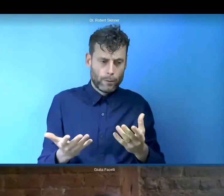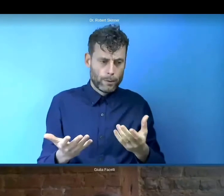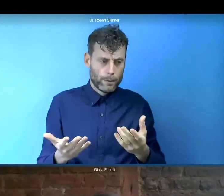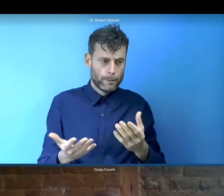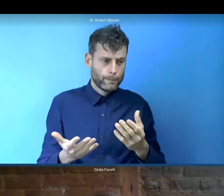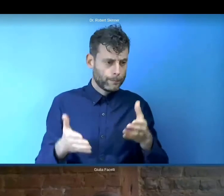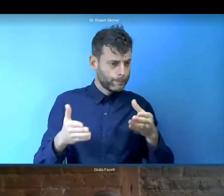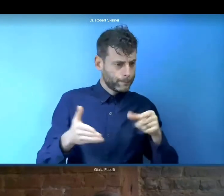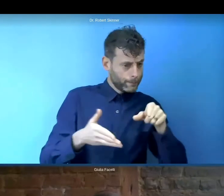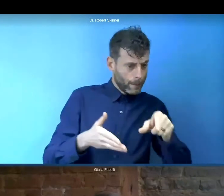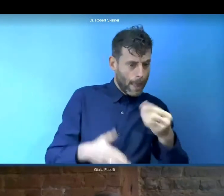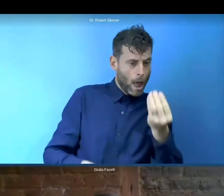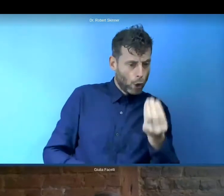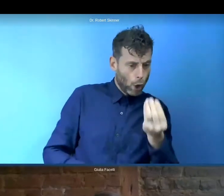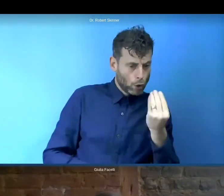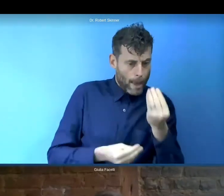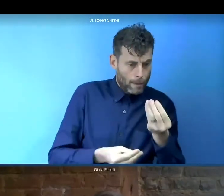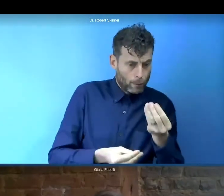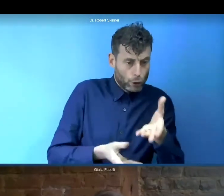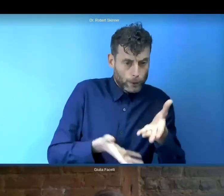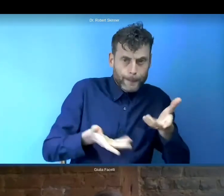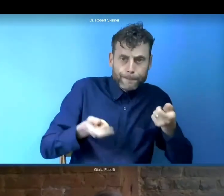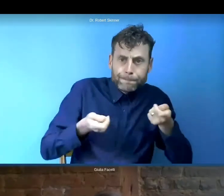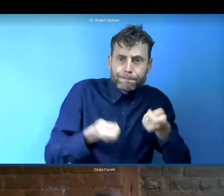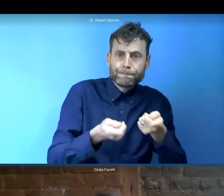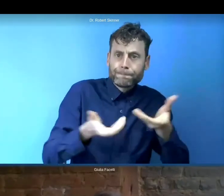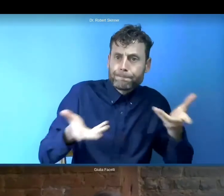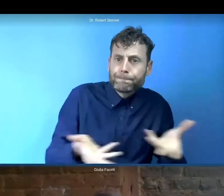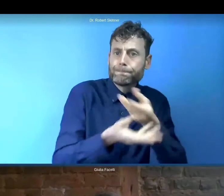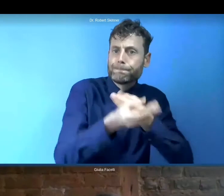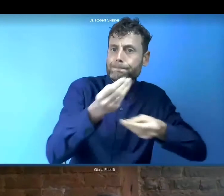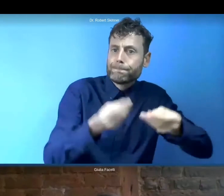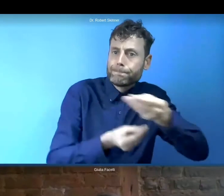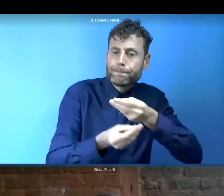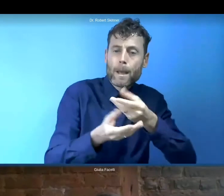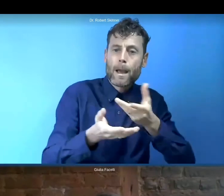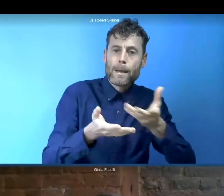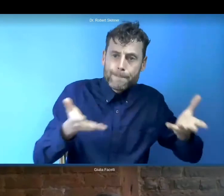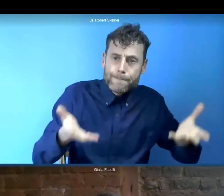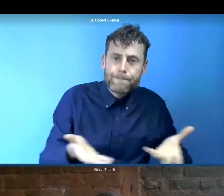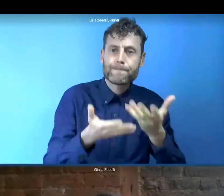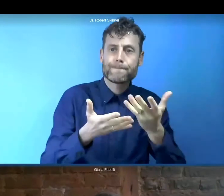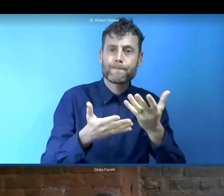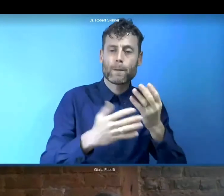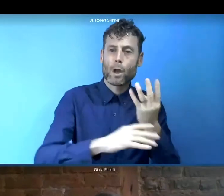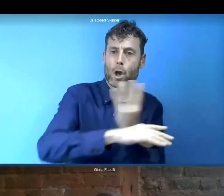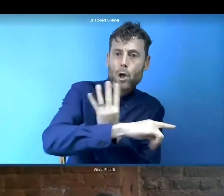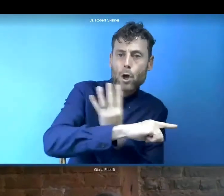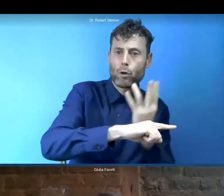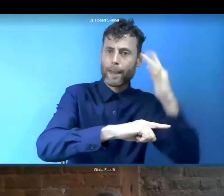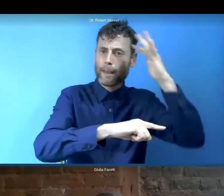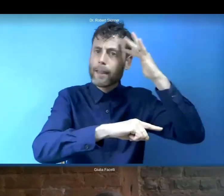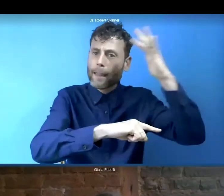the impact that could suffer. So green recovery will necessarily have to pass by innovating our way